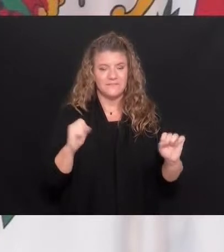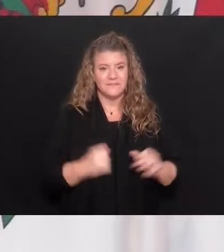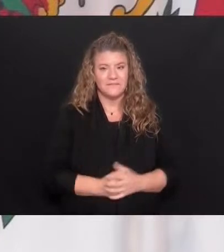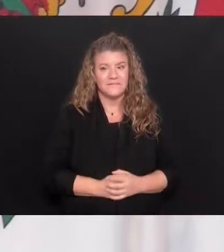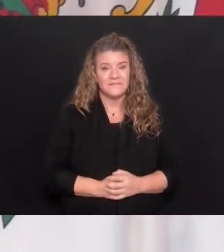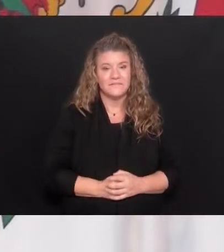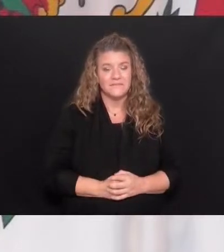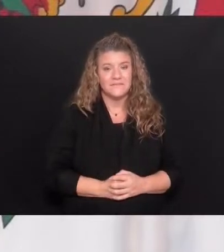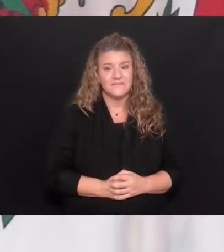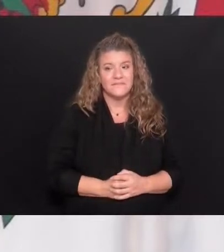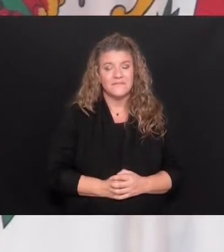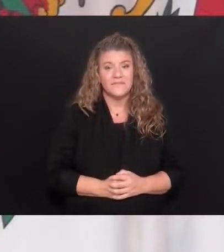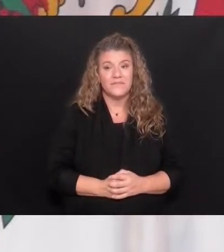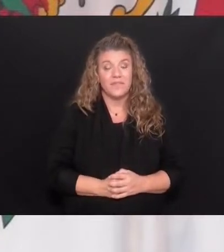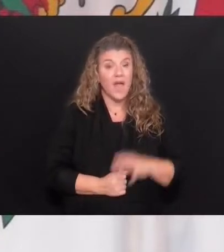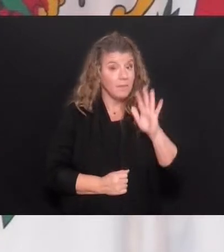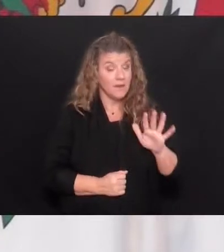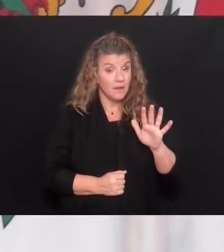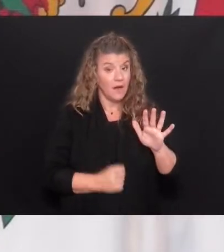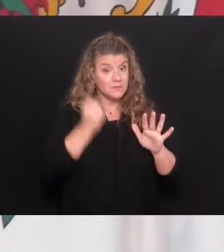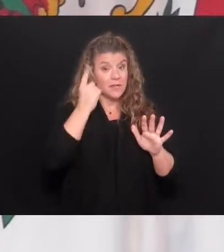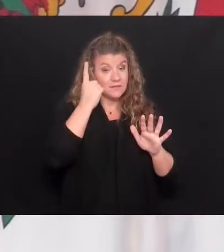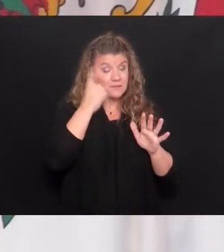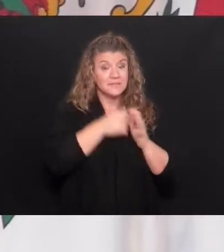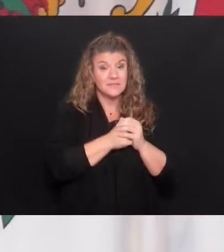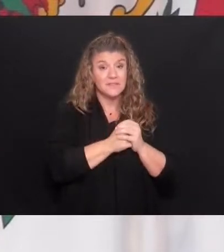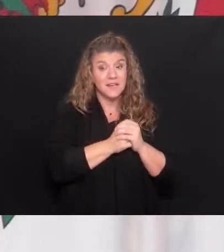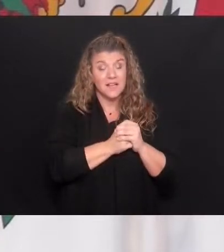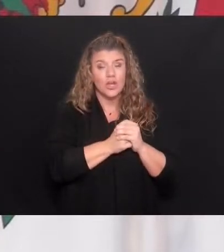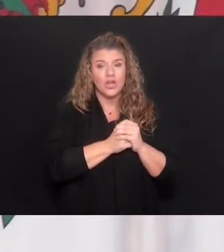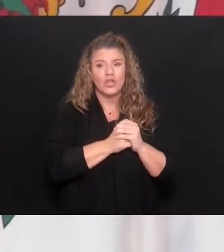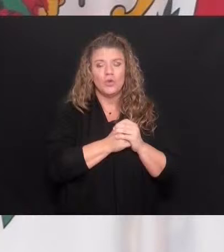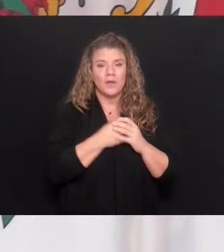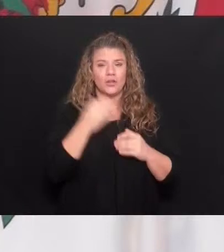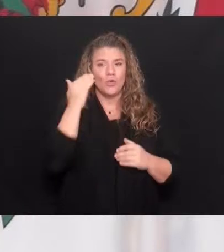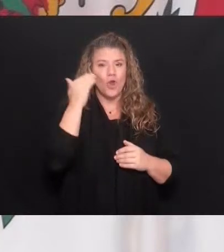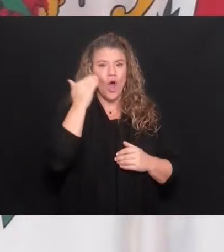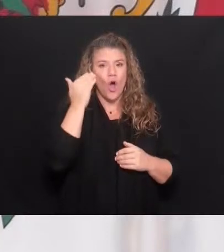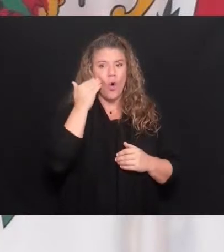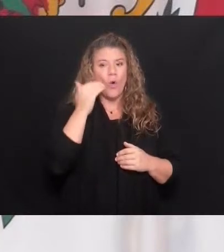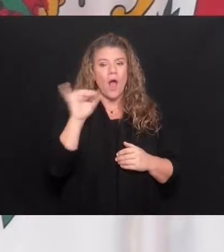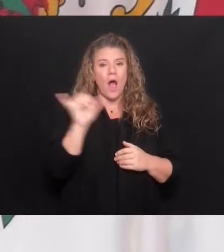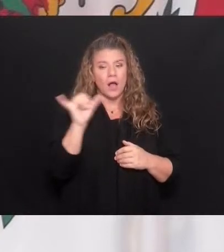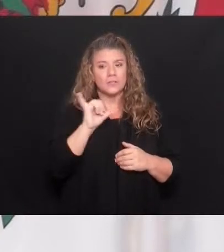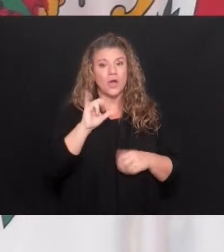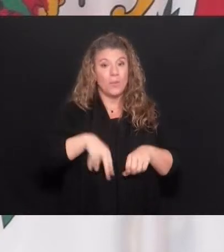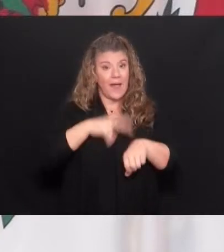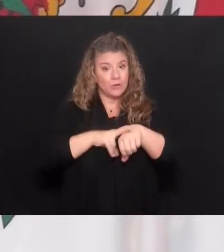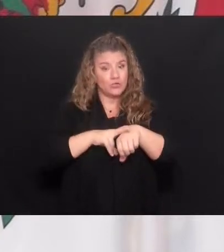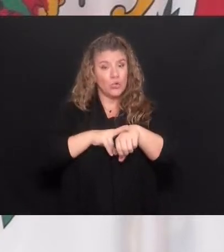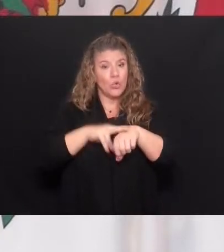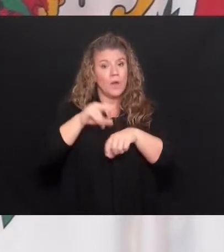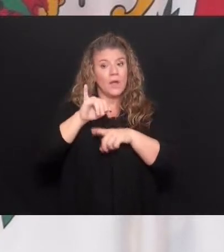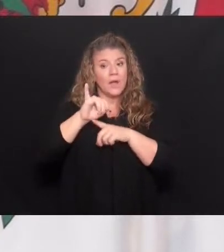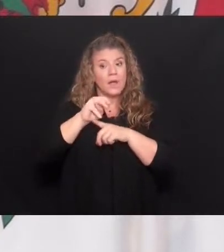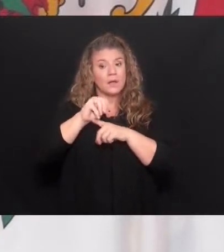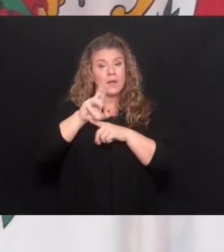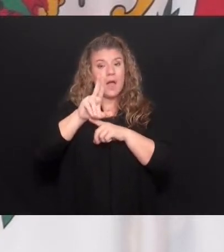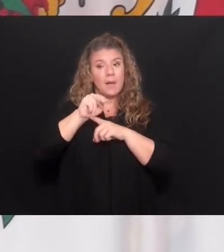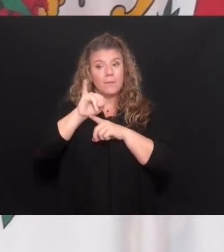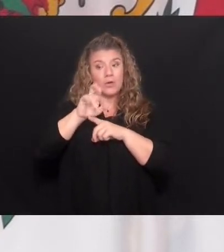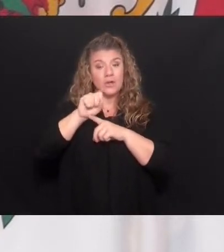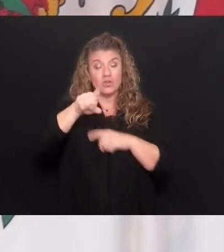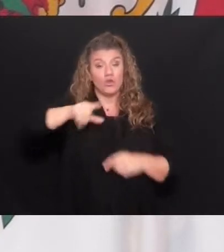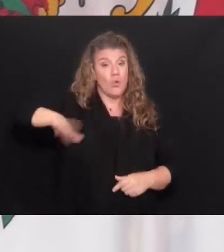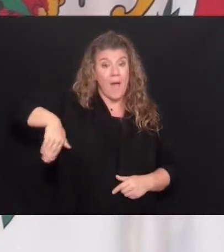The other thing is you can bet on things like natural immunities. And if you haven't had COVID